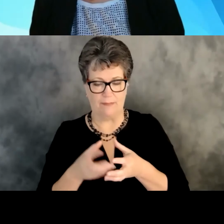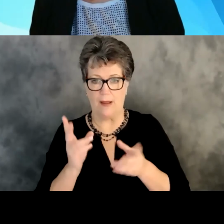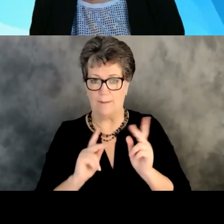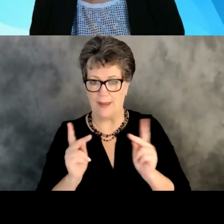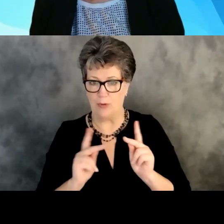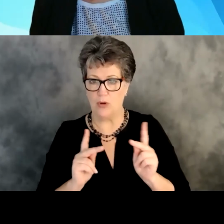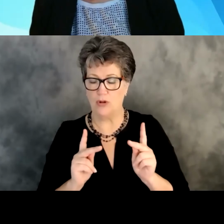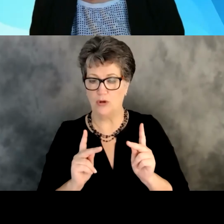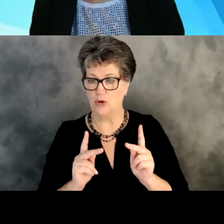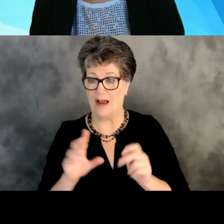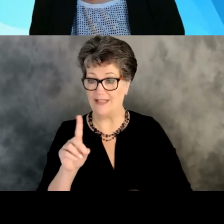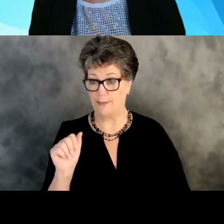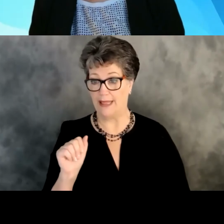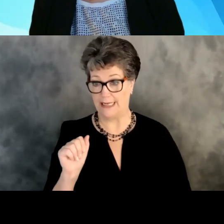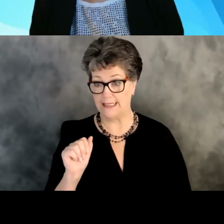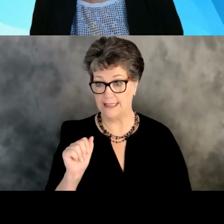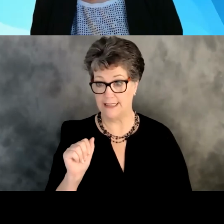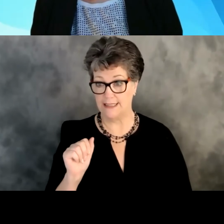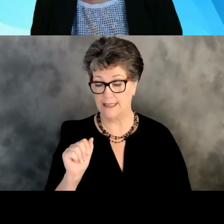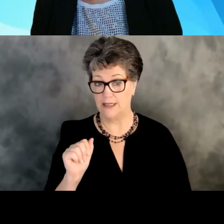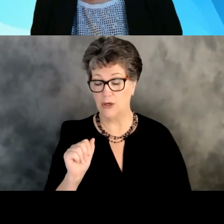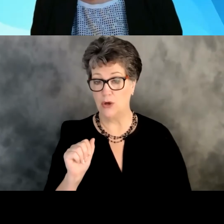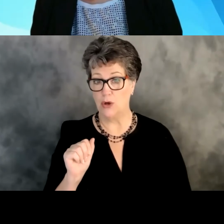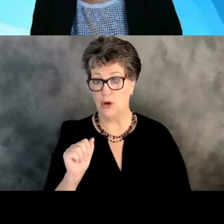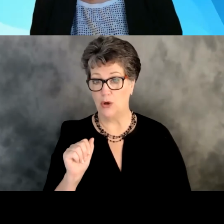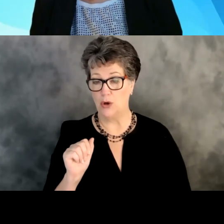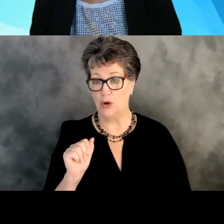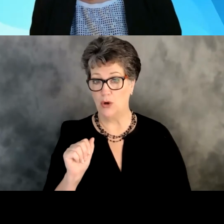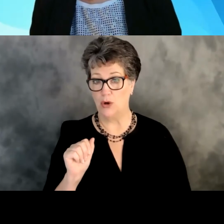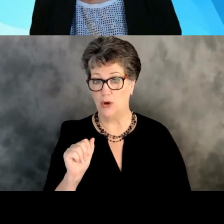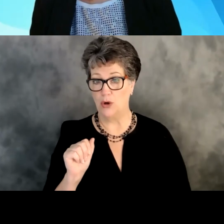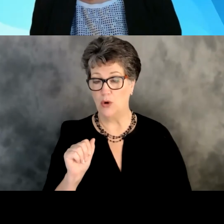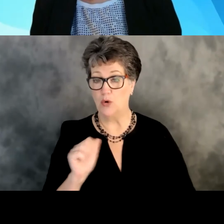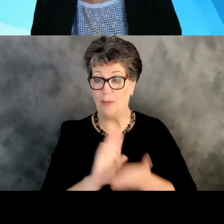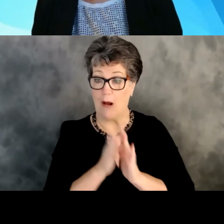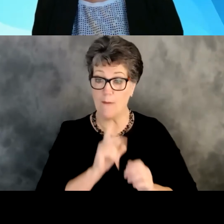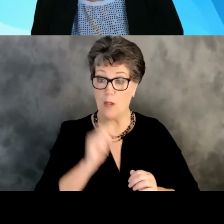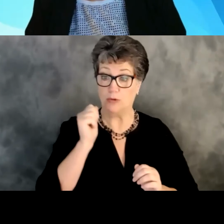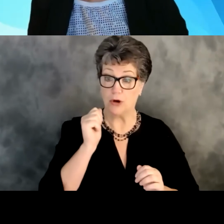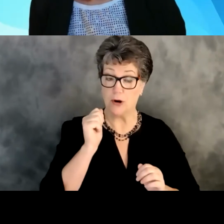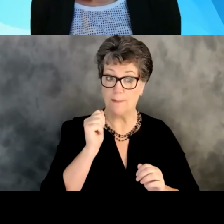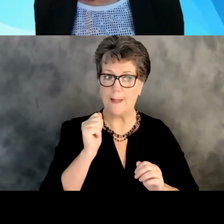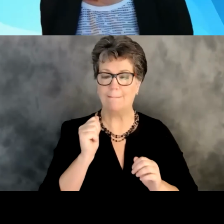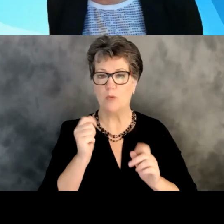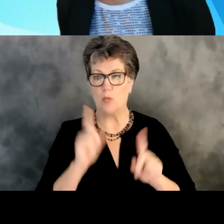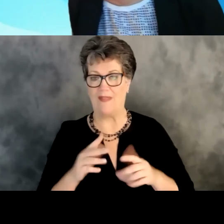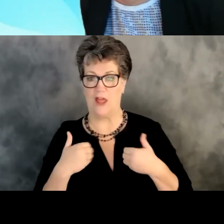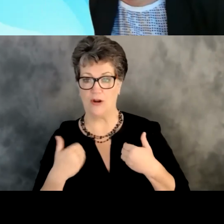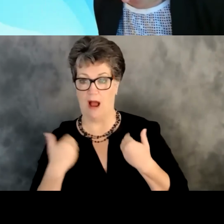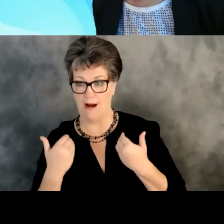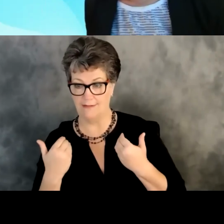people who have disabilities who age at a much younger age than is typical for the general